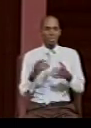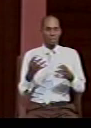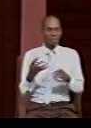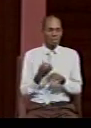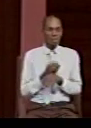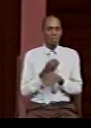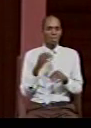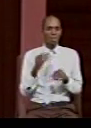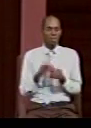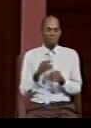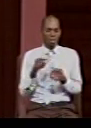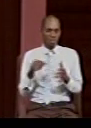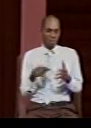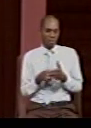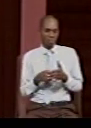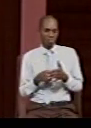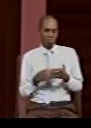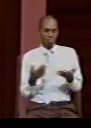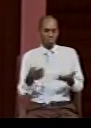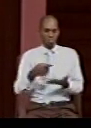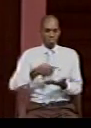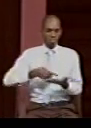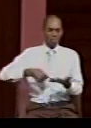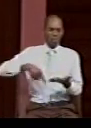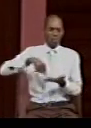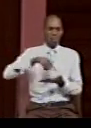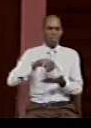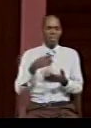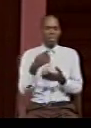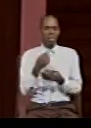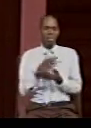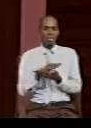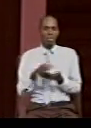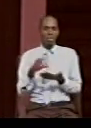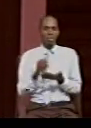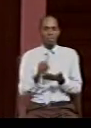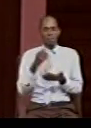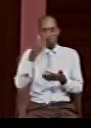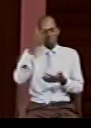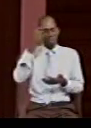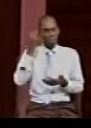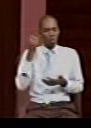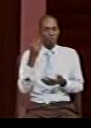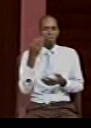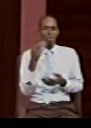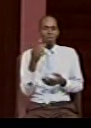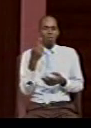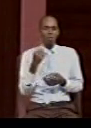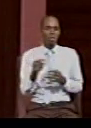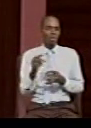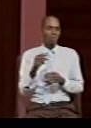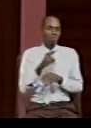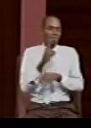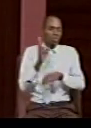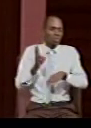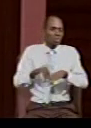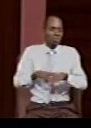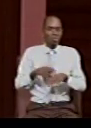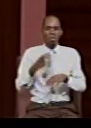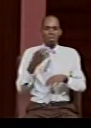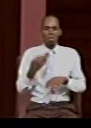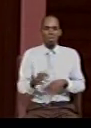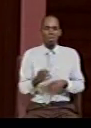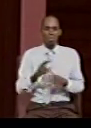this circle, then you are righteous. But because of the nature of Adam, fallen